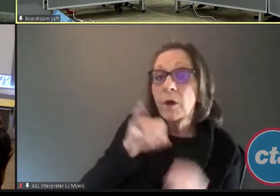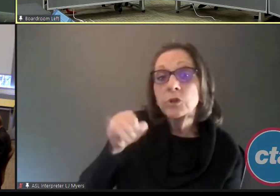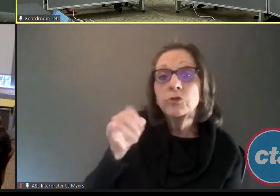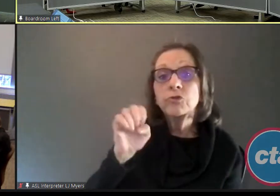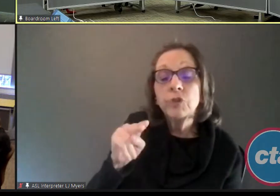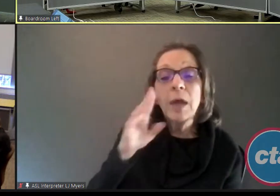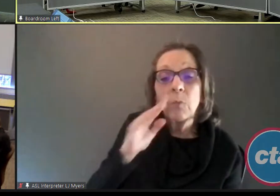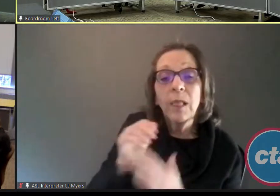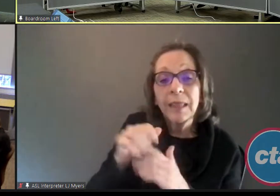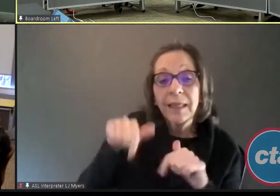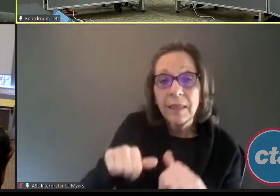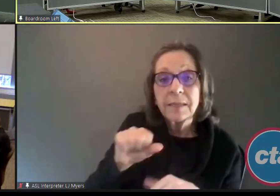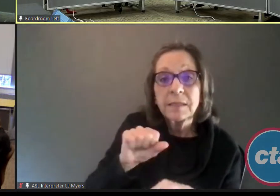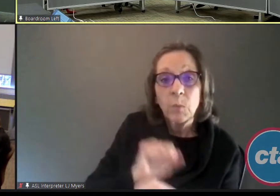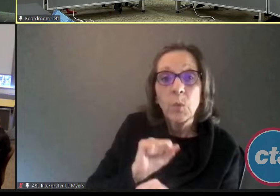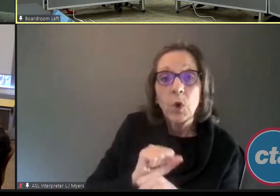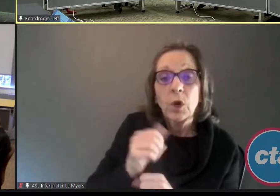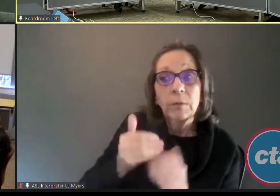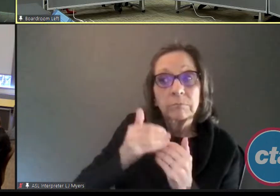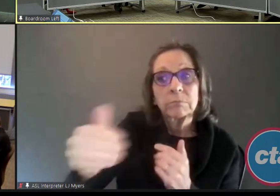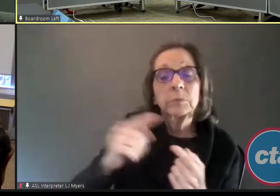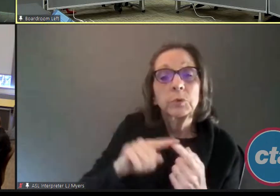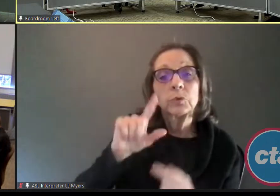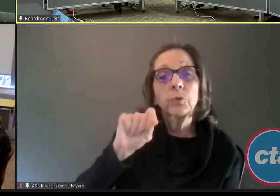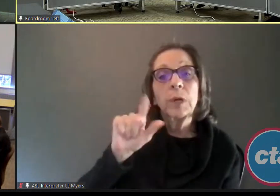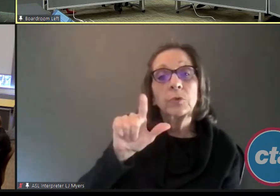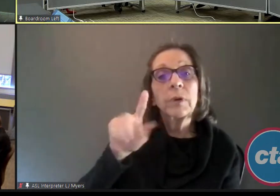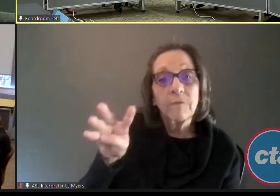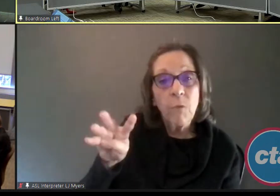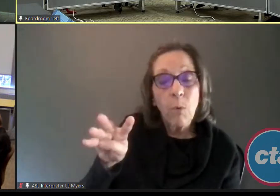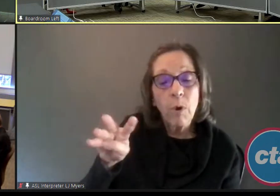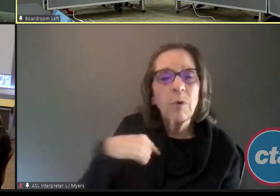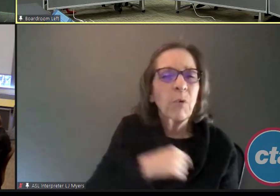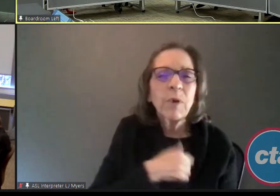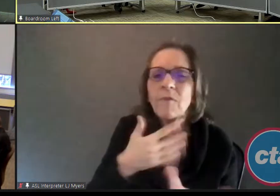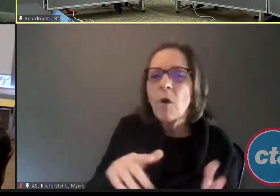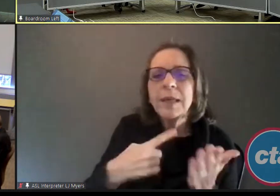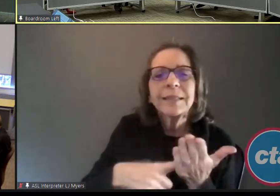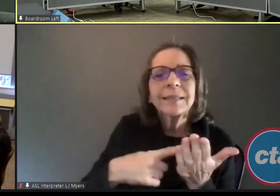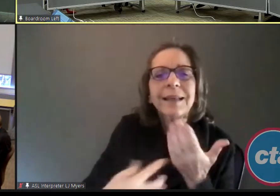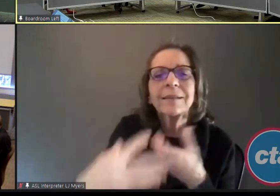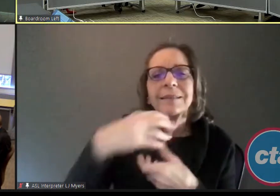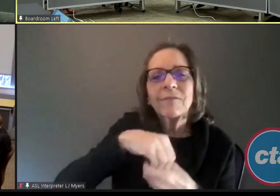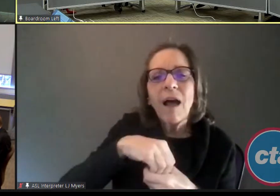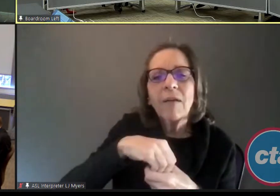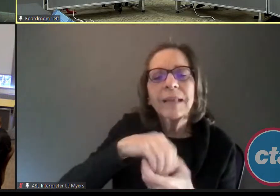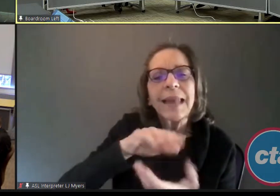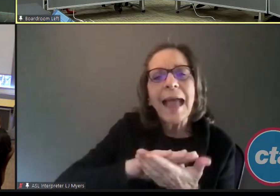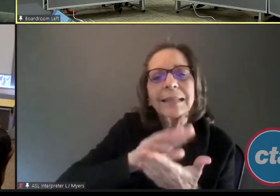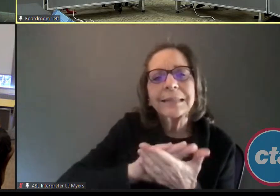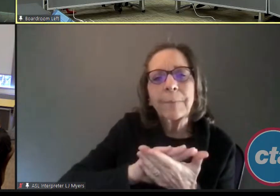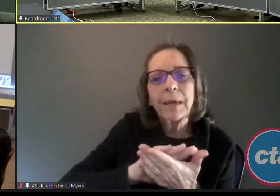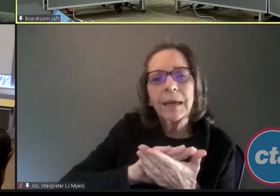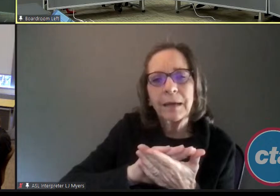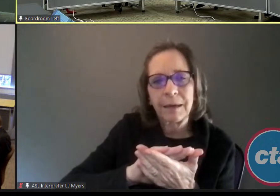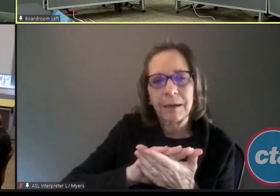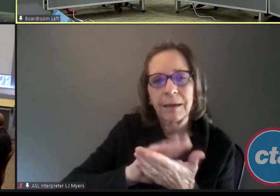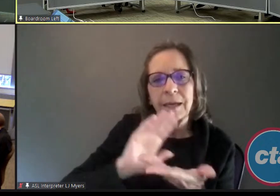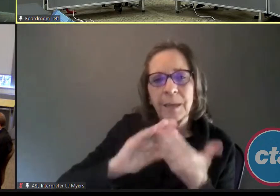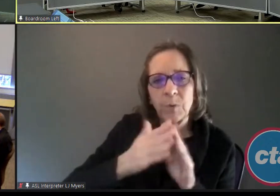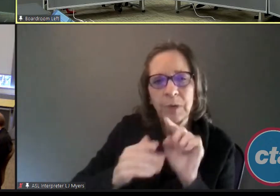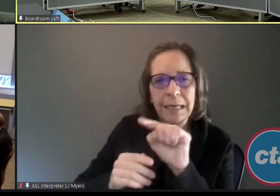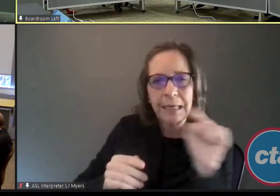this effort as we go forward into 2024. But we've talked about even involving the academic side of the community as